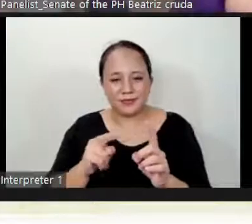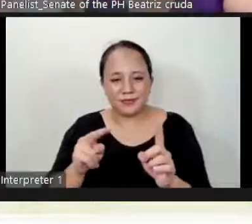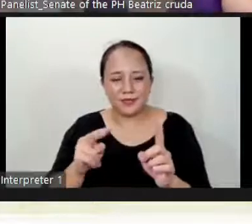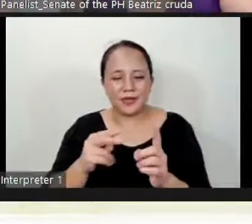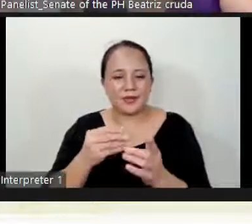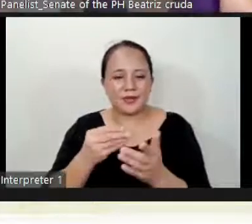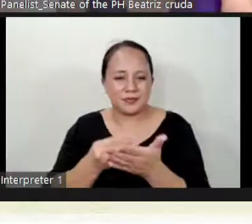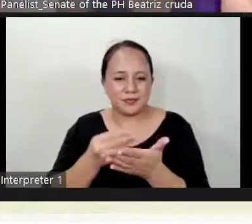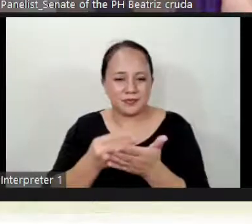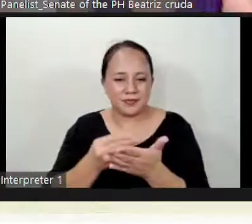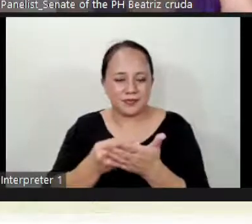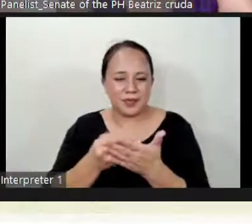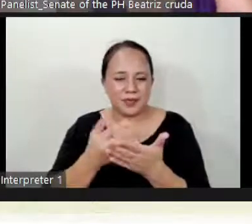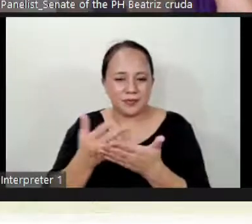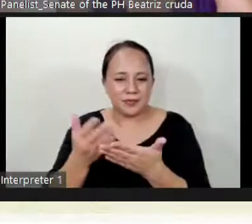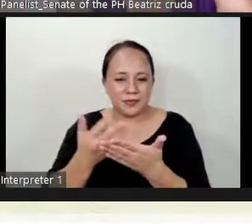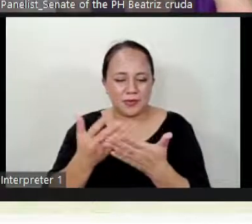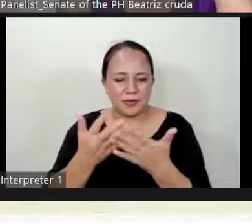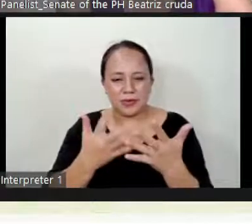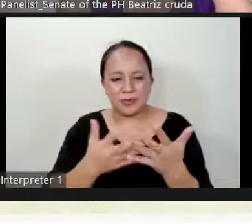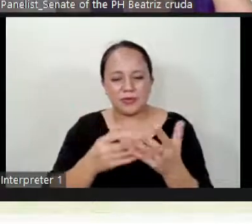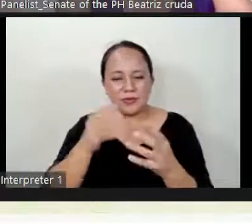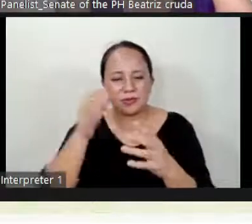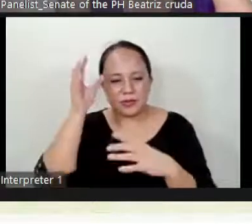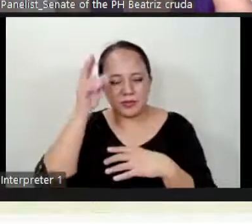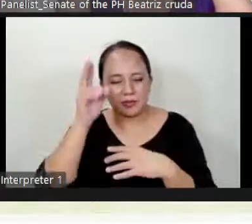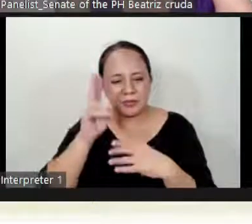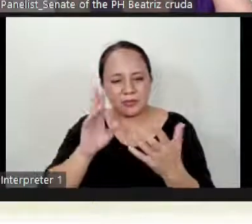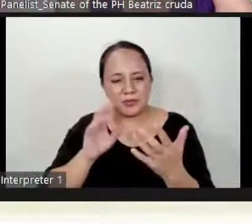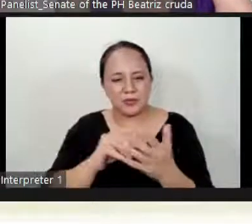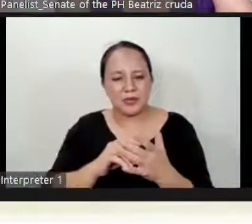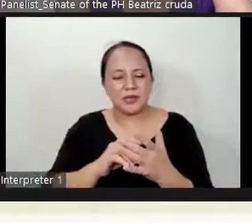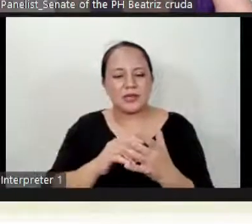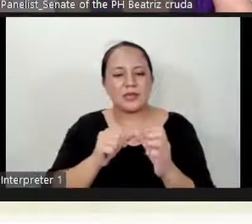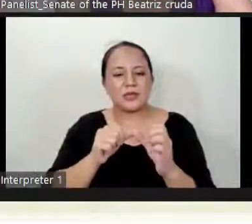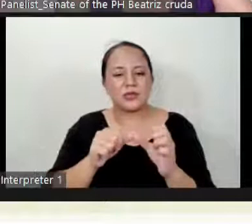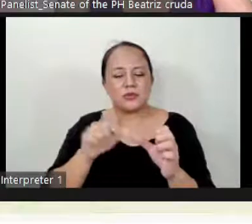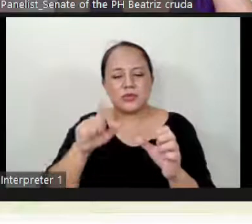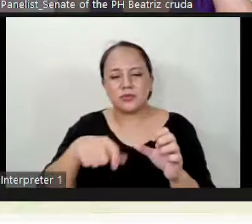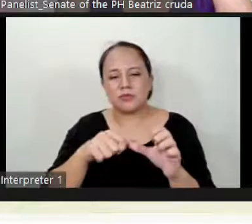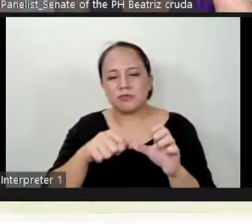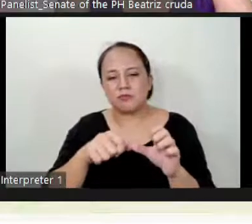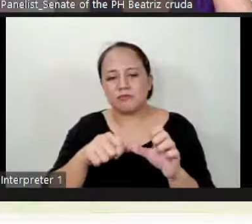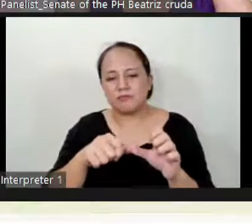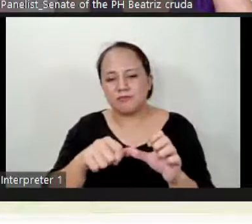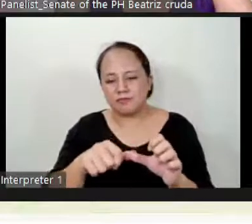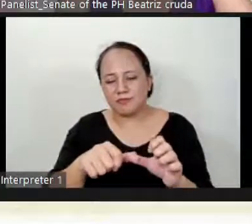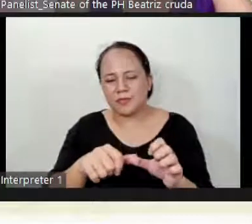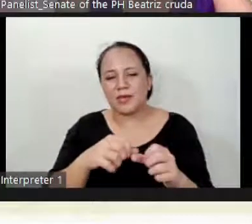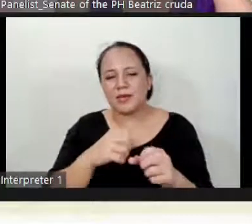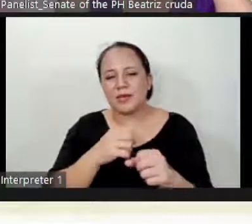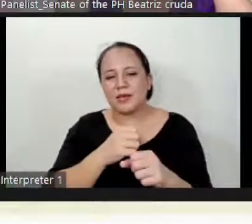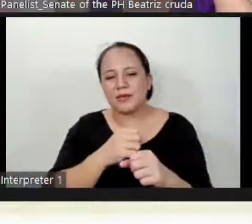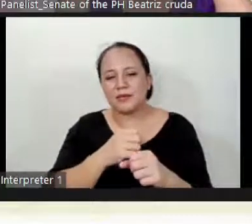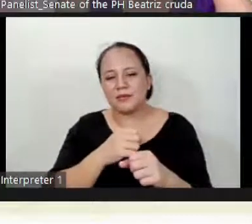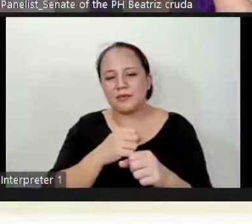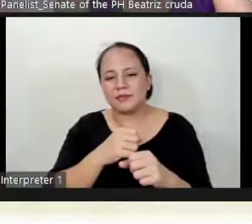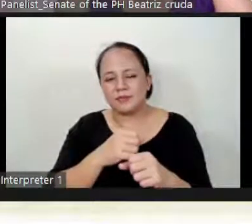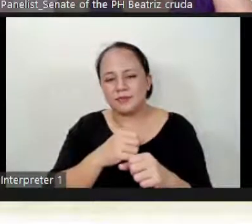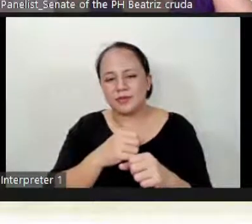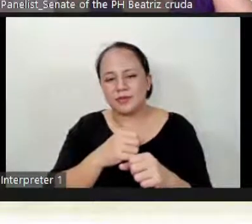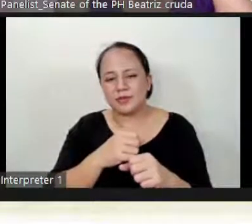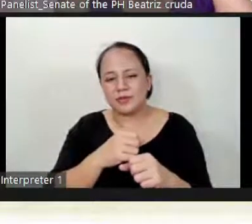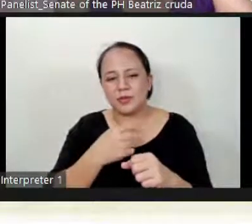finance purchaser of health services, it's on sustainability and ensuring that what we will